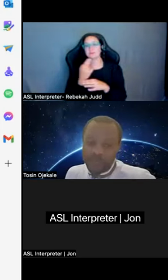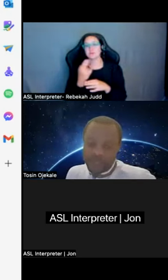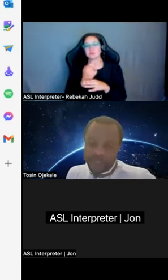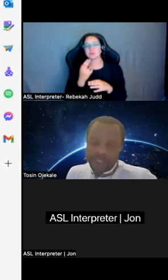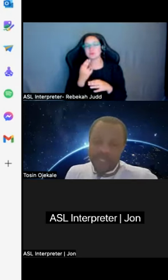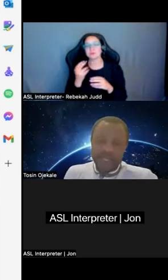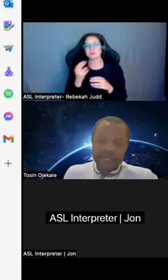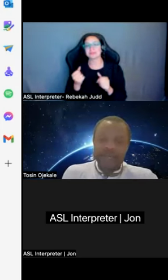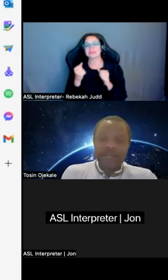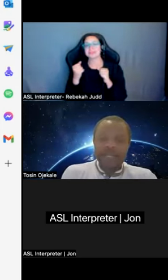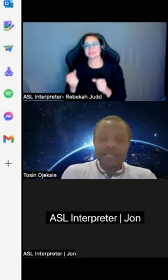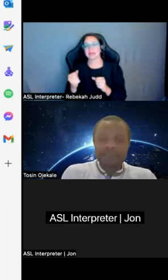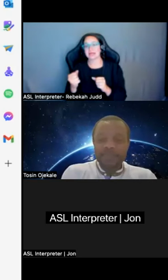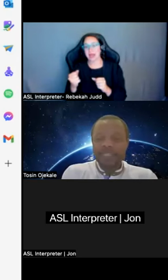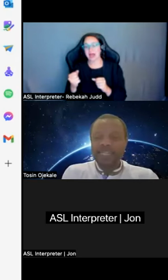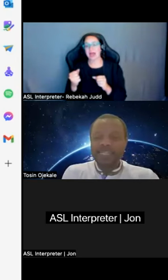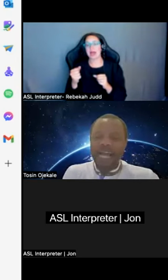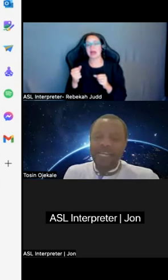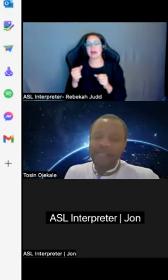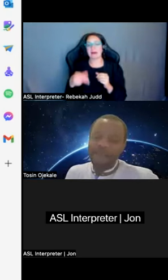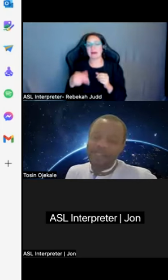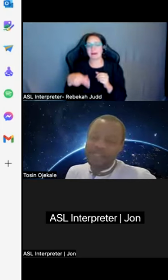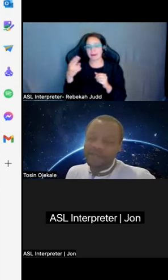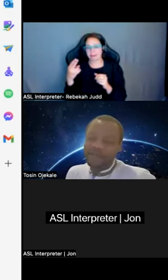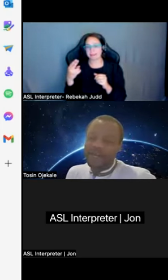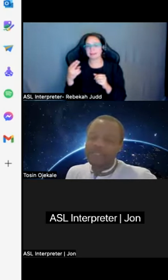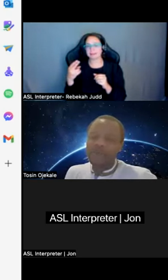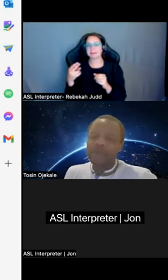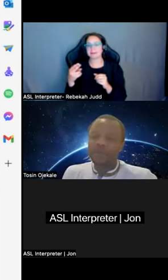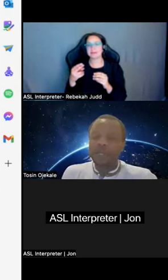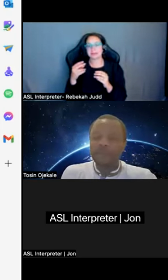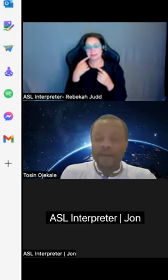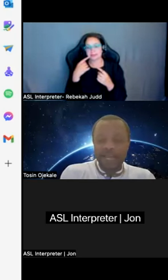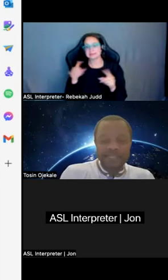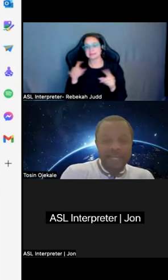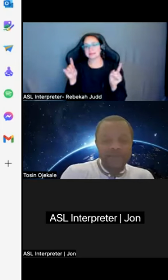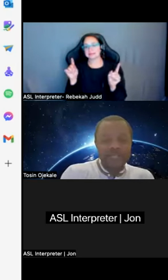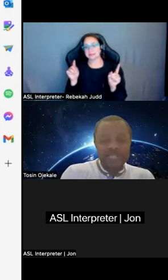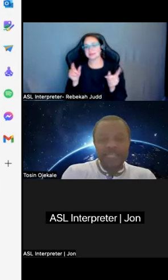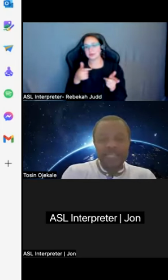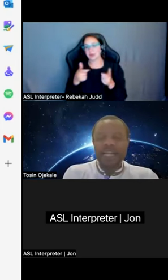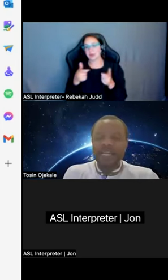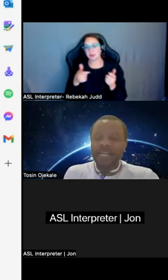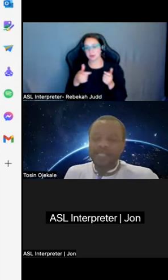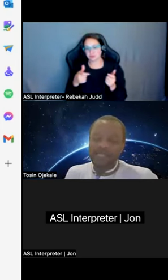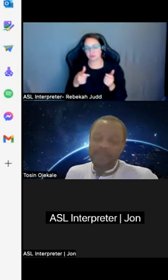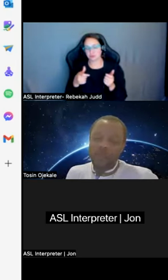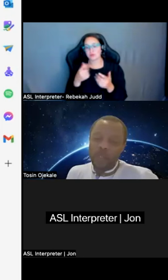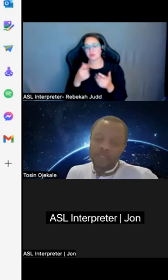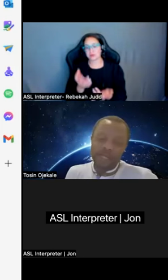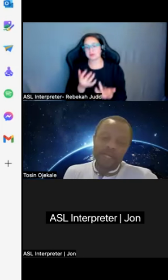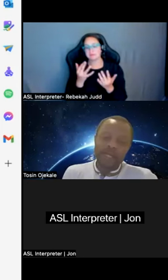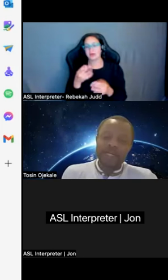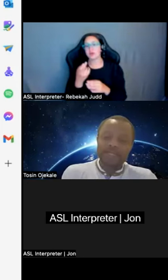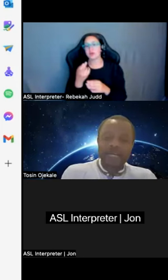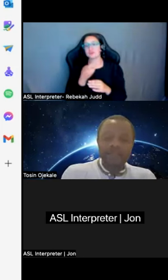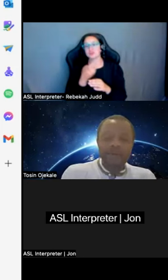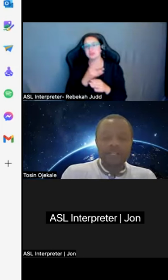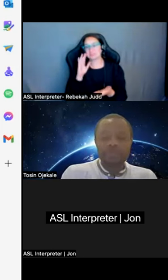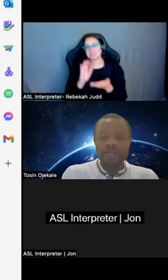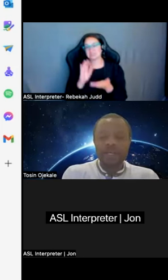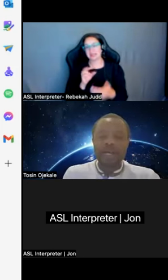water mist. Okay, this mist is highly effective at controlling fires and uses less water